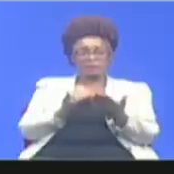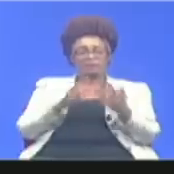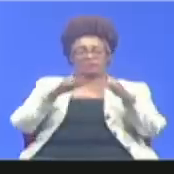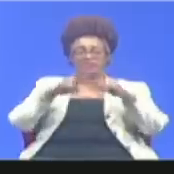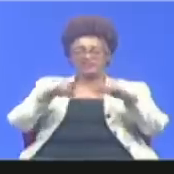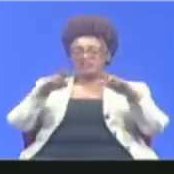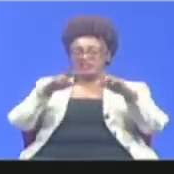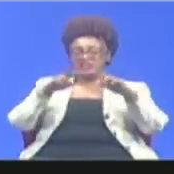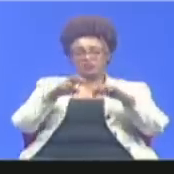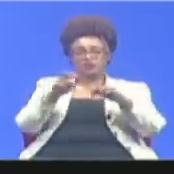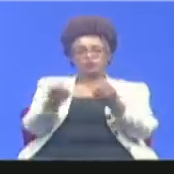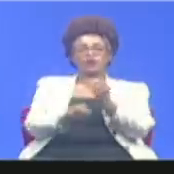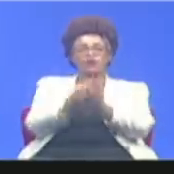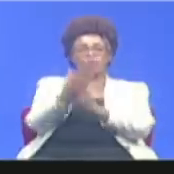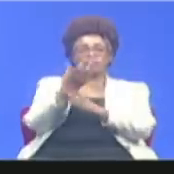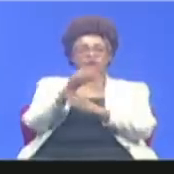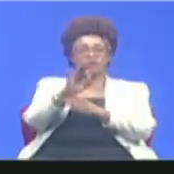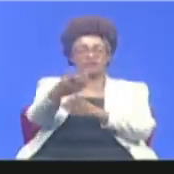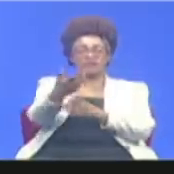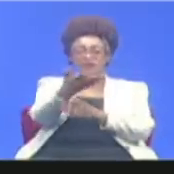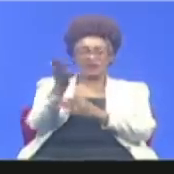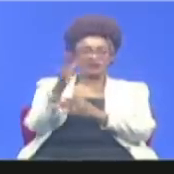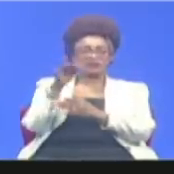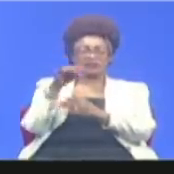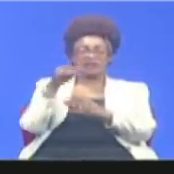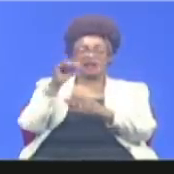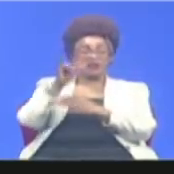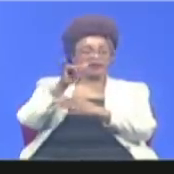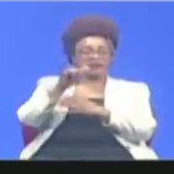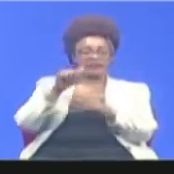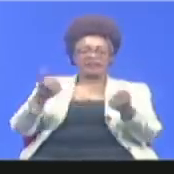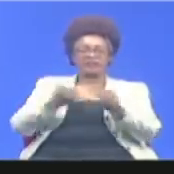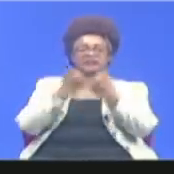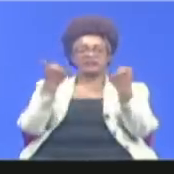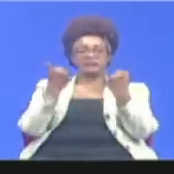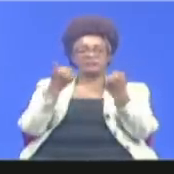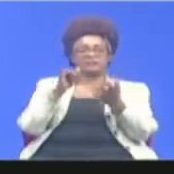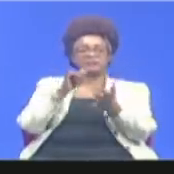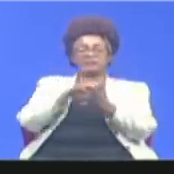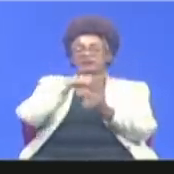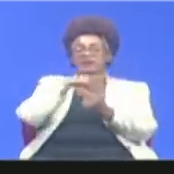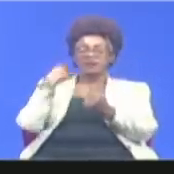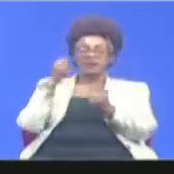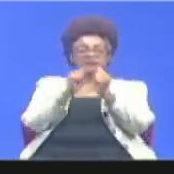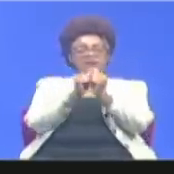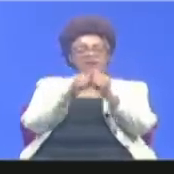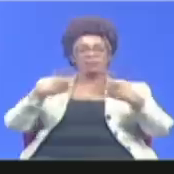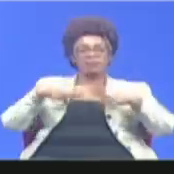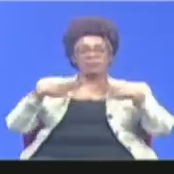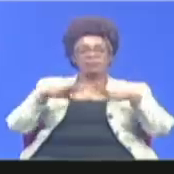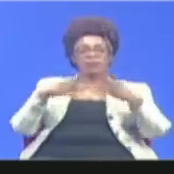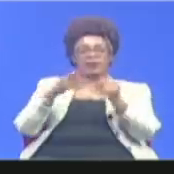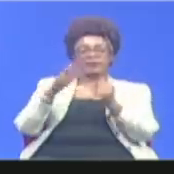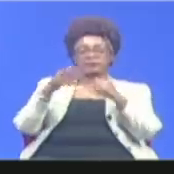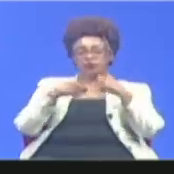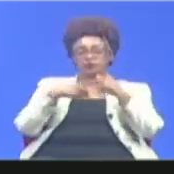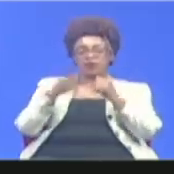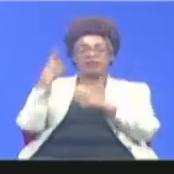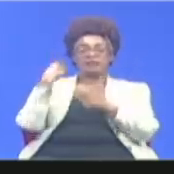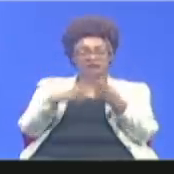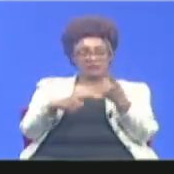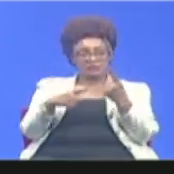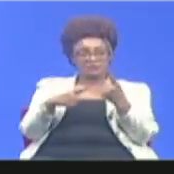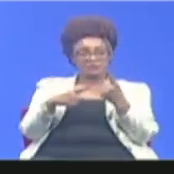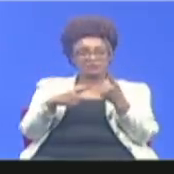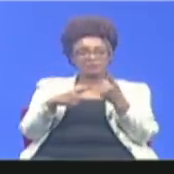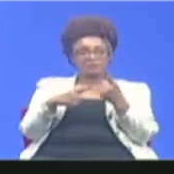Into the cause of the FlySax aircraft accident that killed 10 people in the Aberdares in June last year,